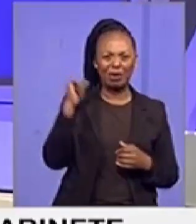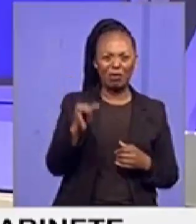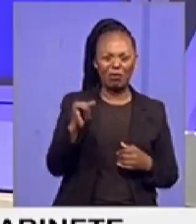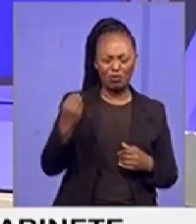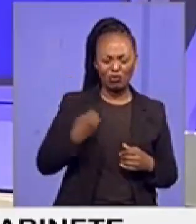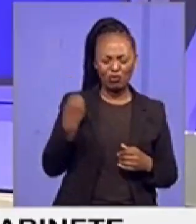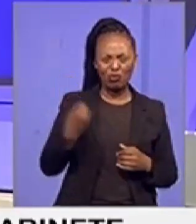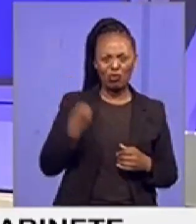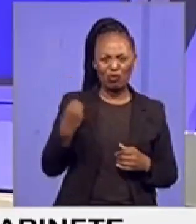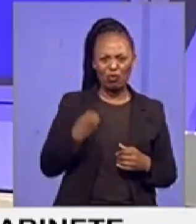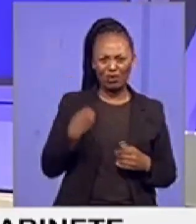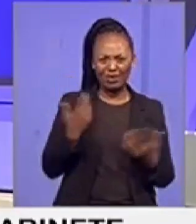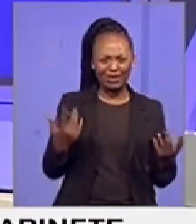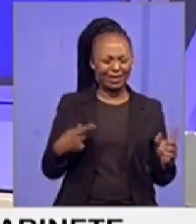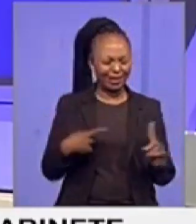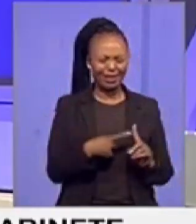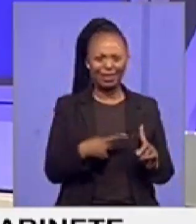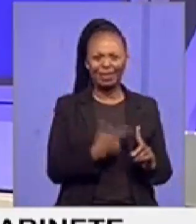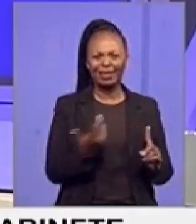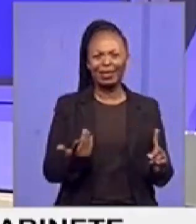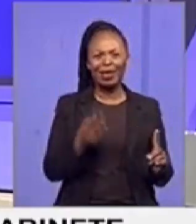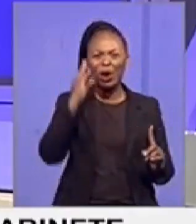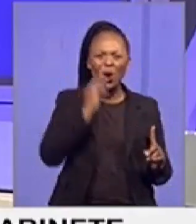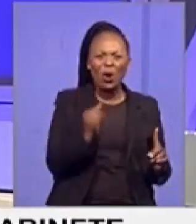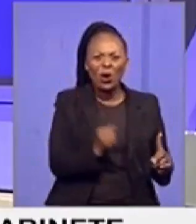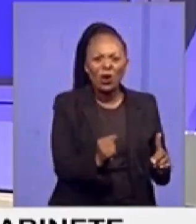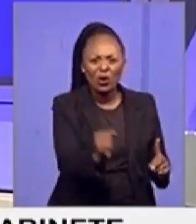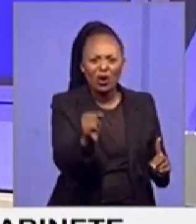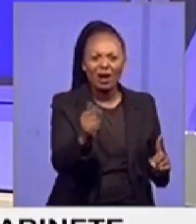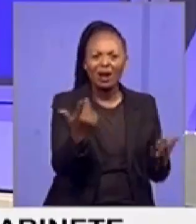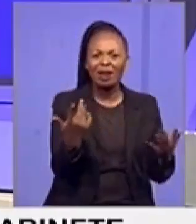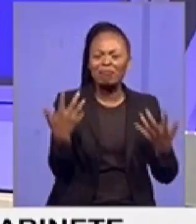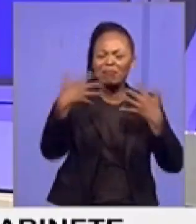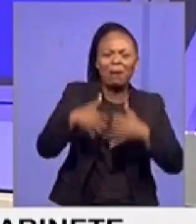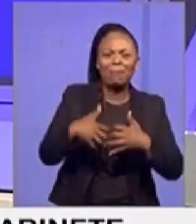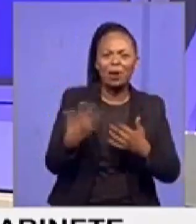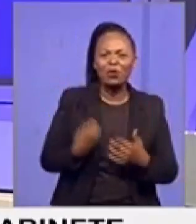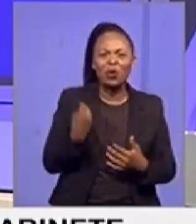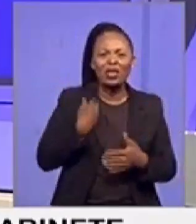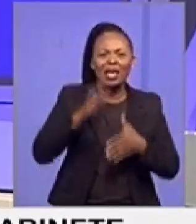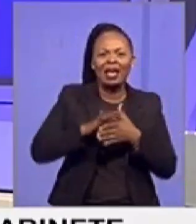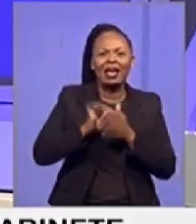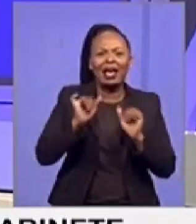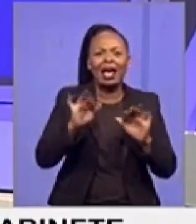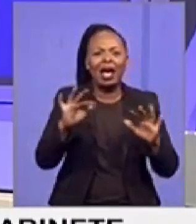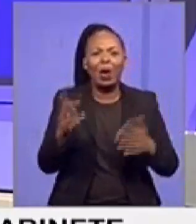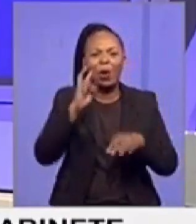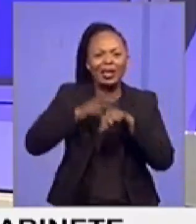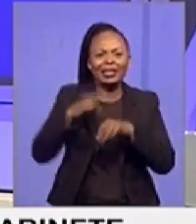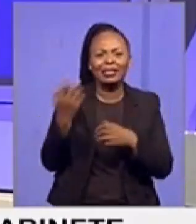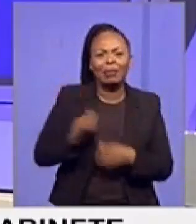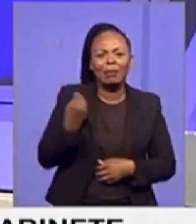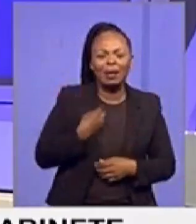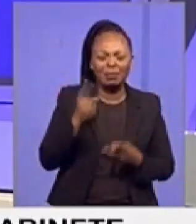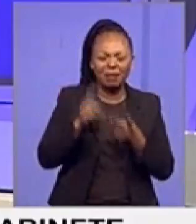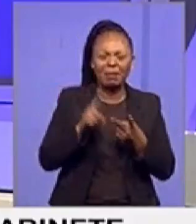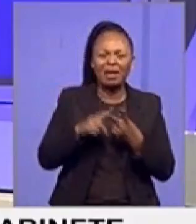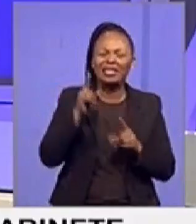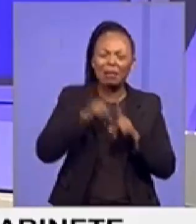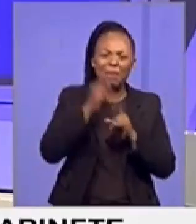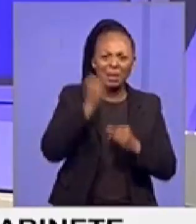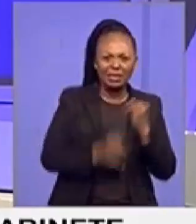batjha ho latela dilemo tsa hae a keke a phethisa merero ya batjha o boetse a e fosa ha sa tlose pekicele sepoleseng